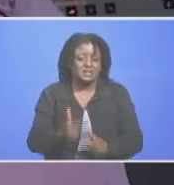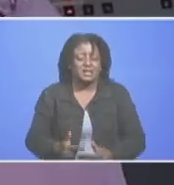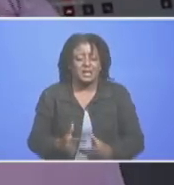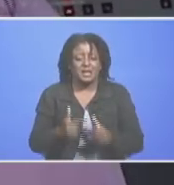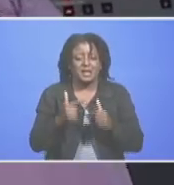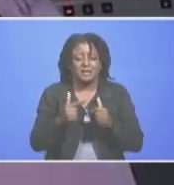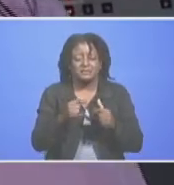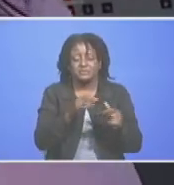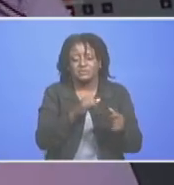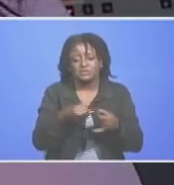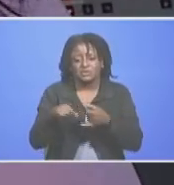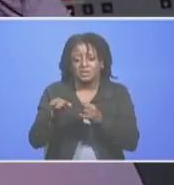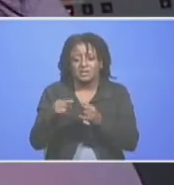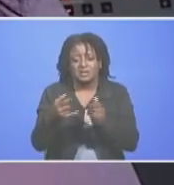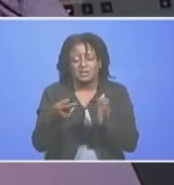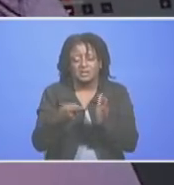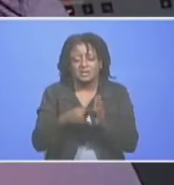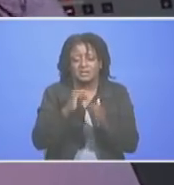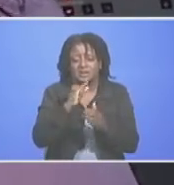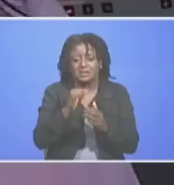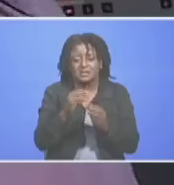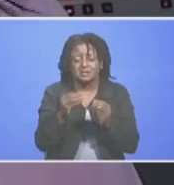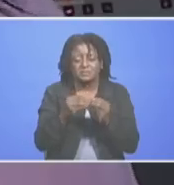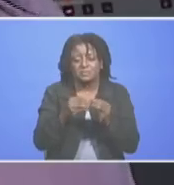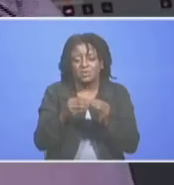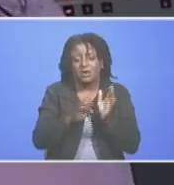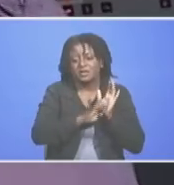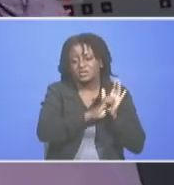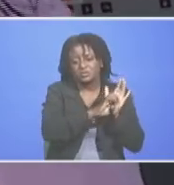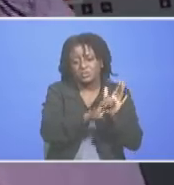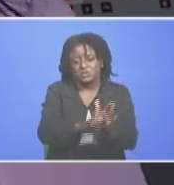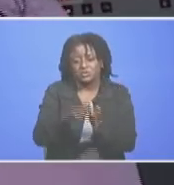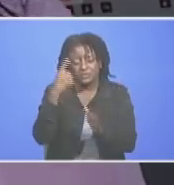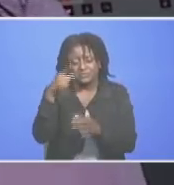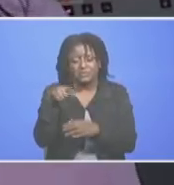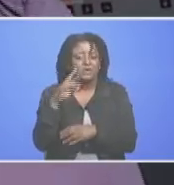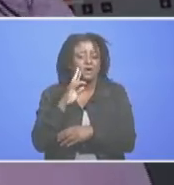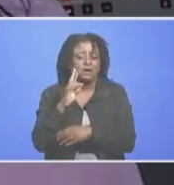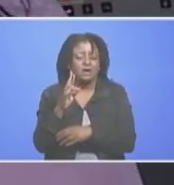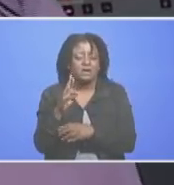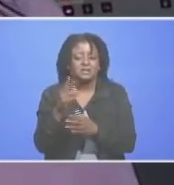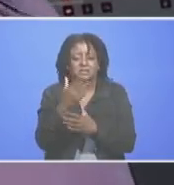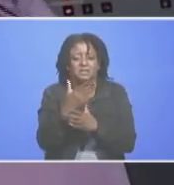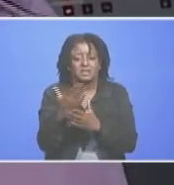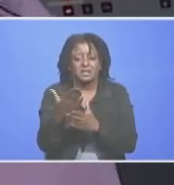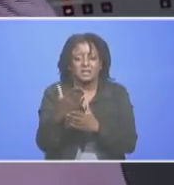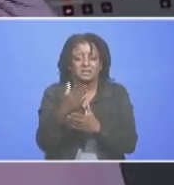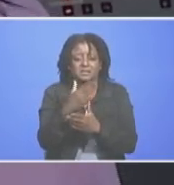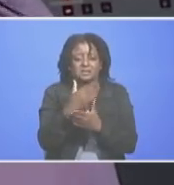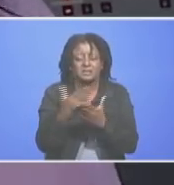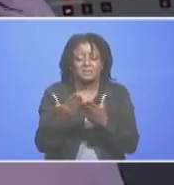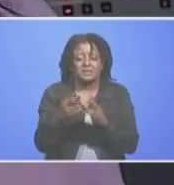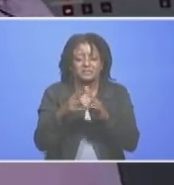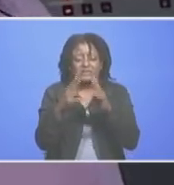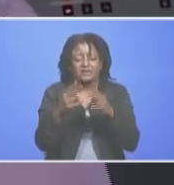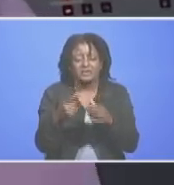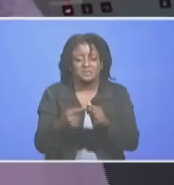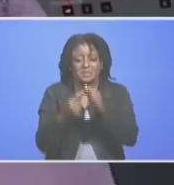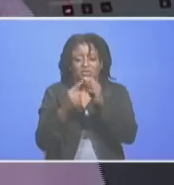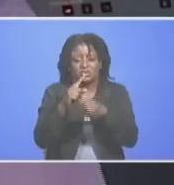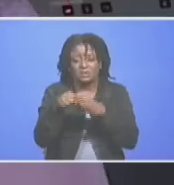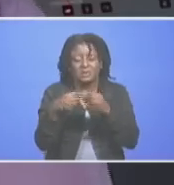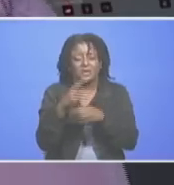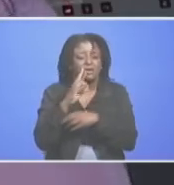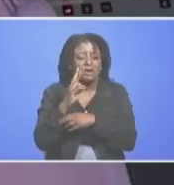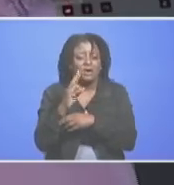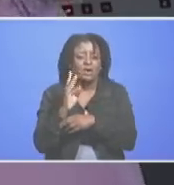internet exposure for her, and actually want to have something very special about her, and also to put Bahamas in the map. we